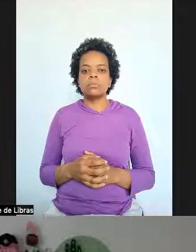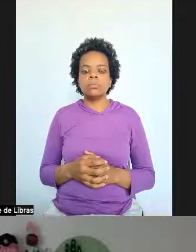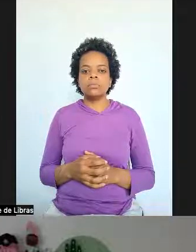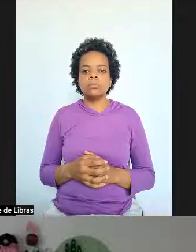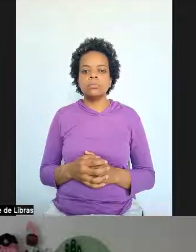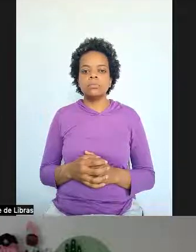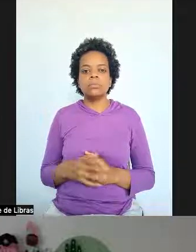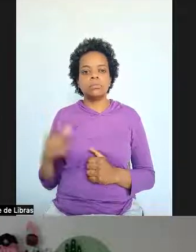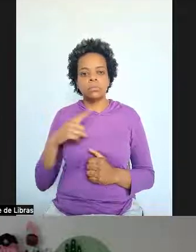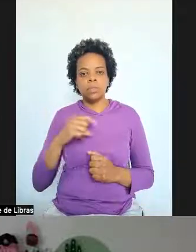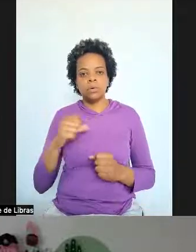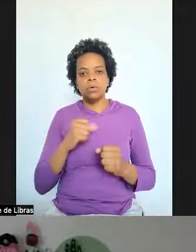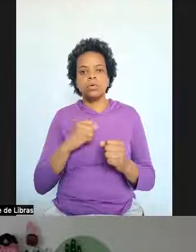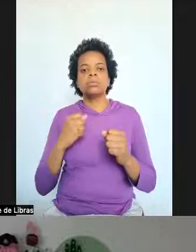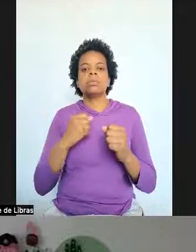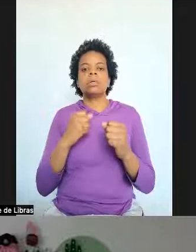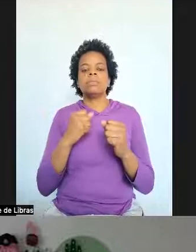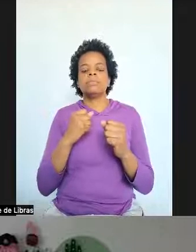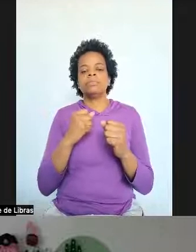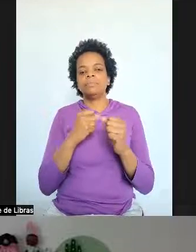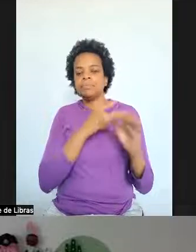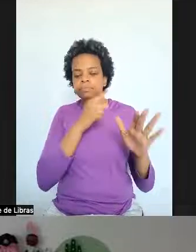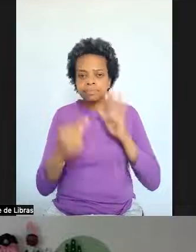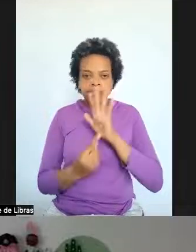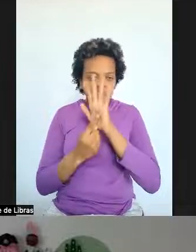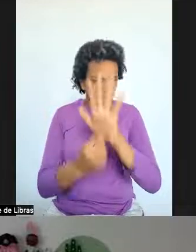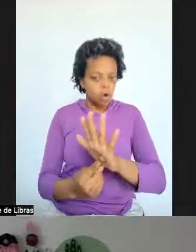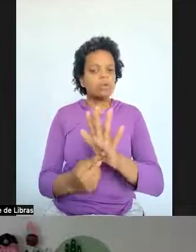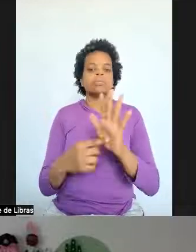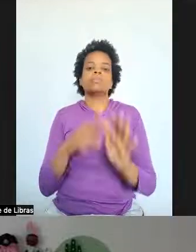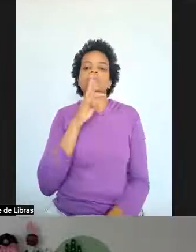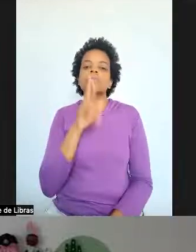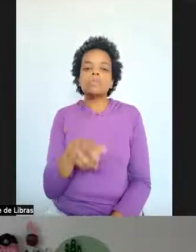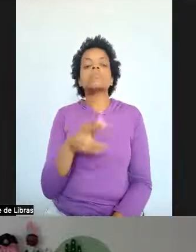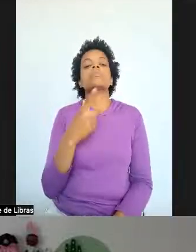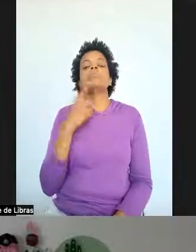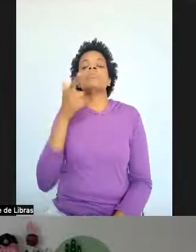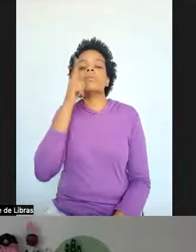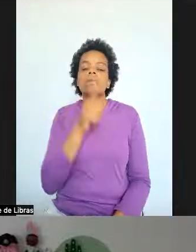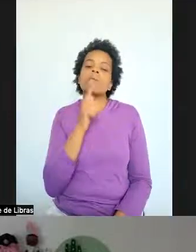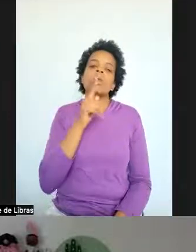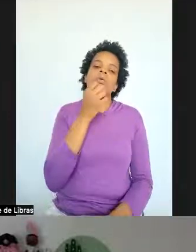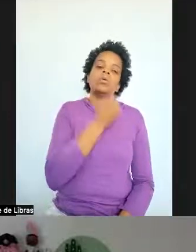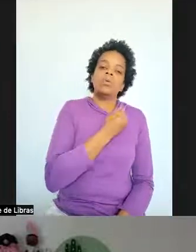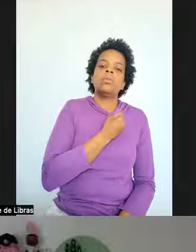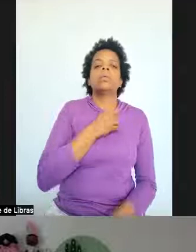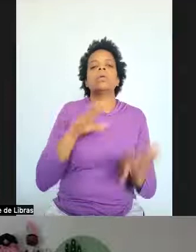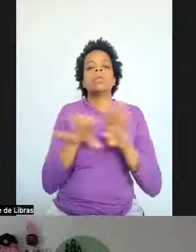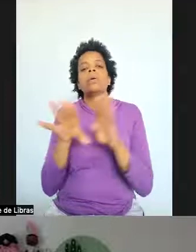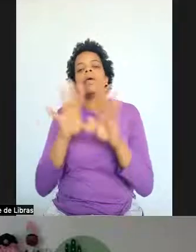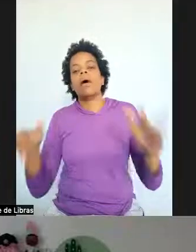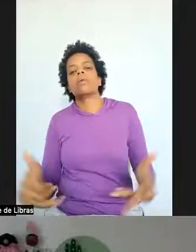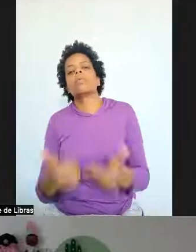The main indicator for this axis are the number and the quality of the initiatives